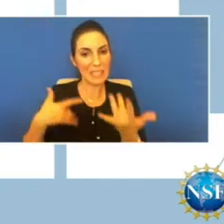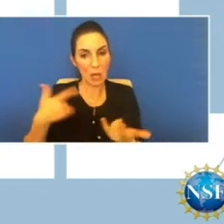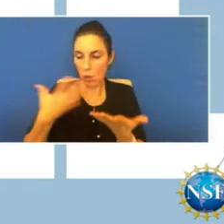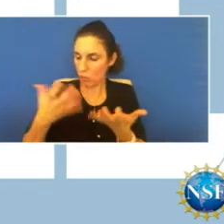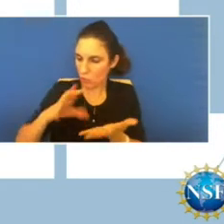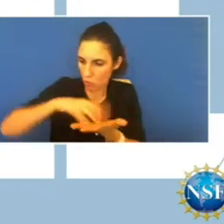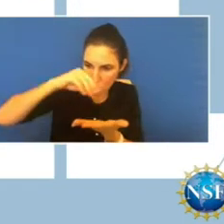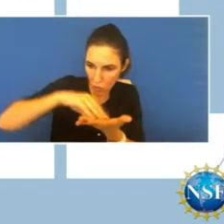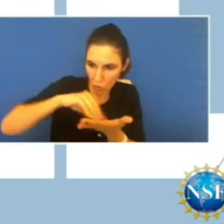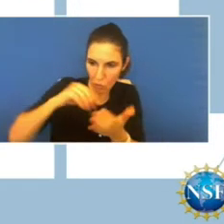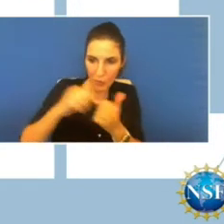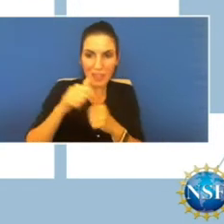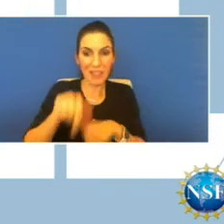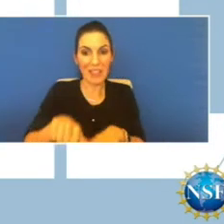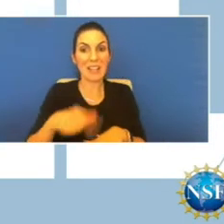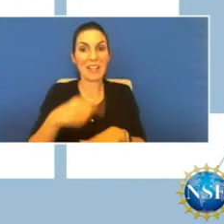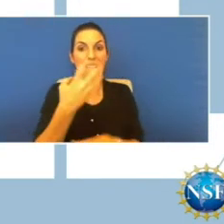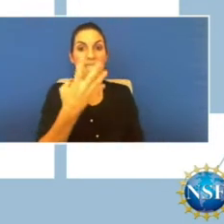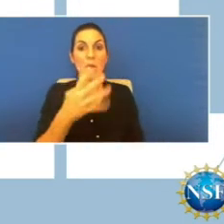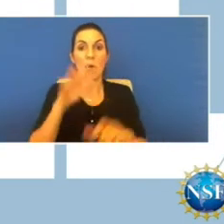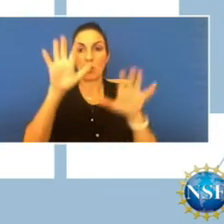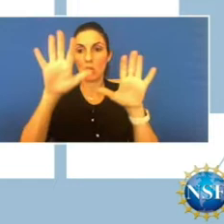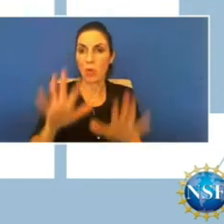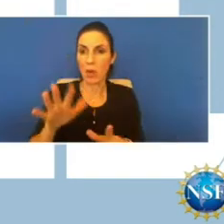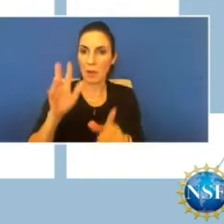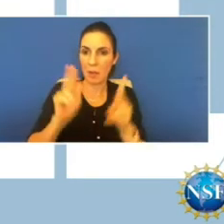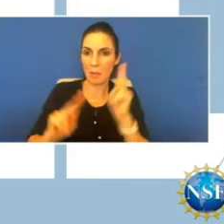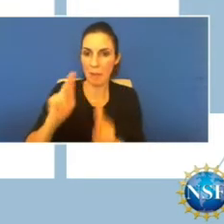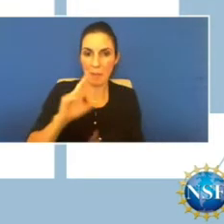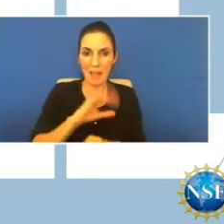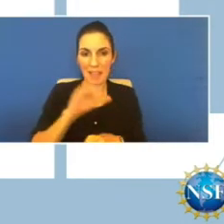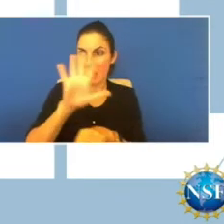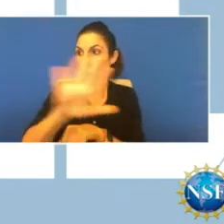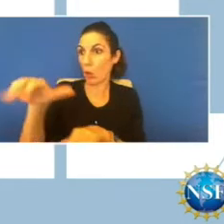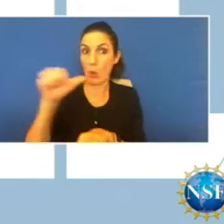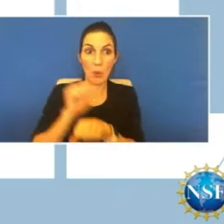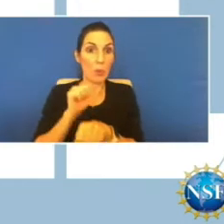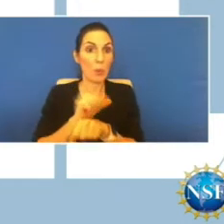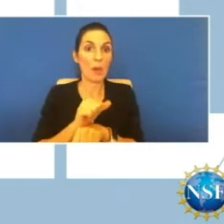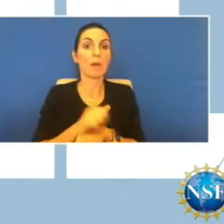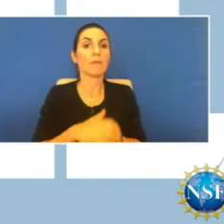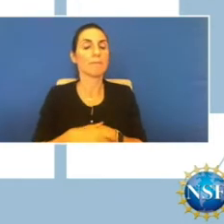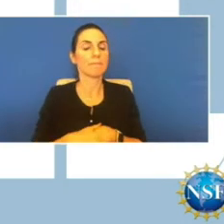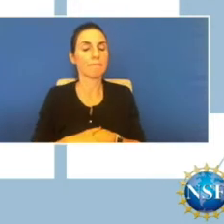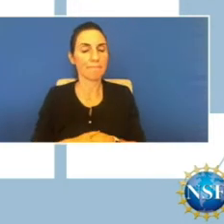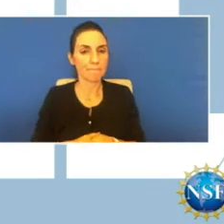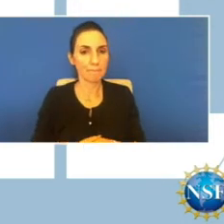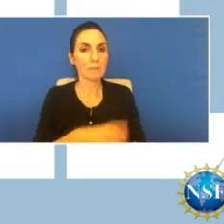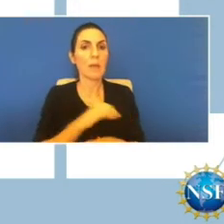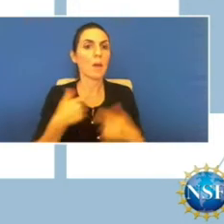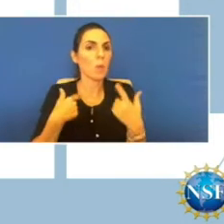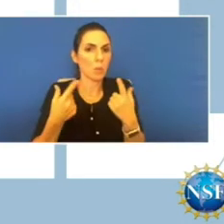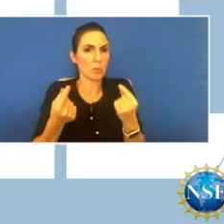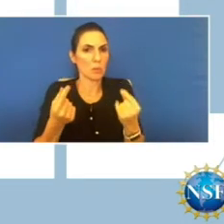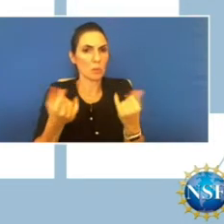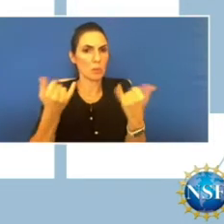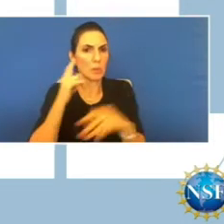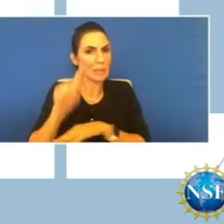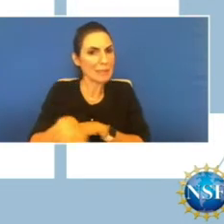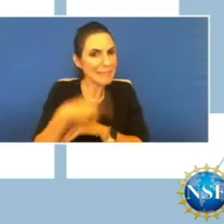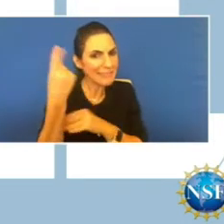these four fabulous folks and the work that they're doing. And what we're going to do today is really,